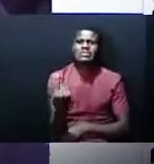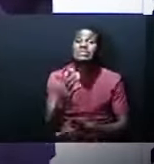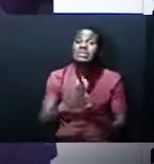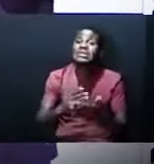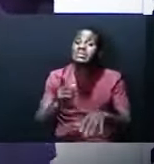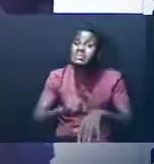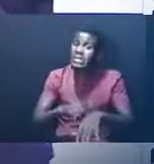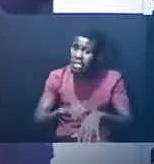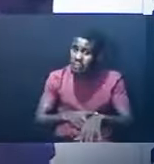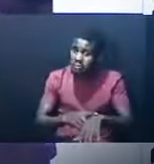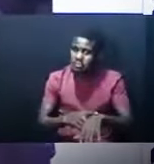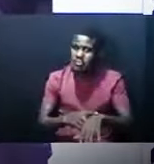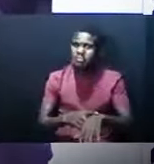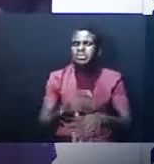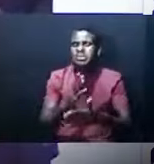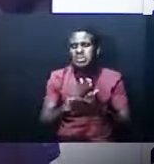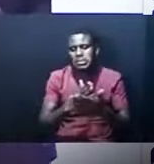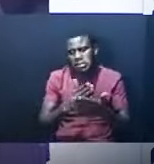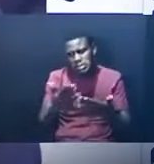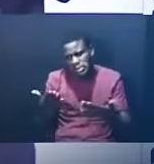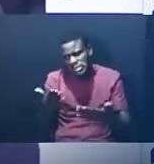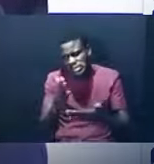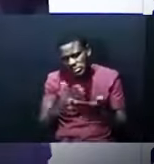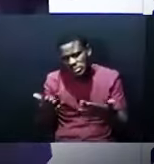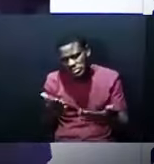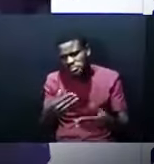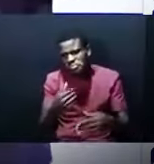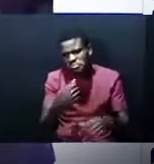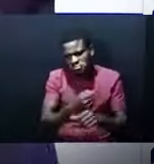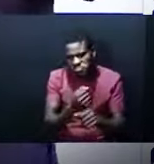conditions can make you late or situations.